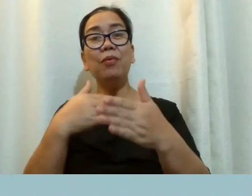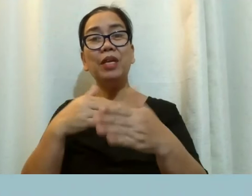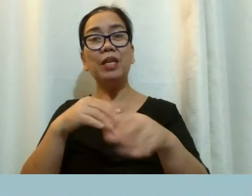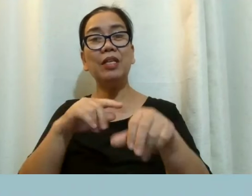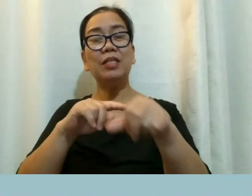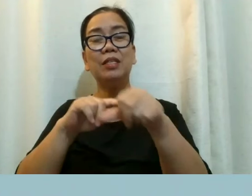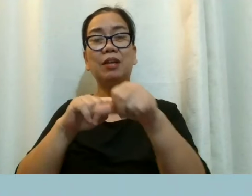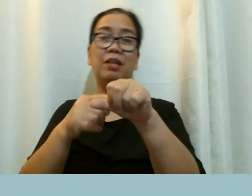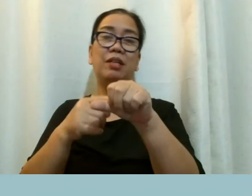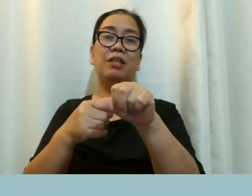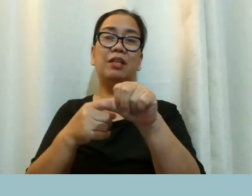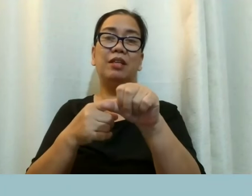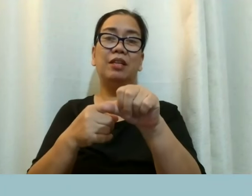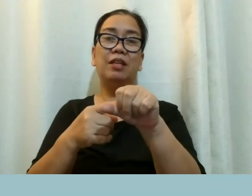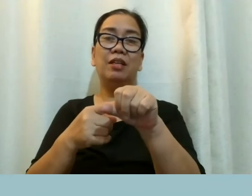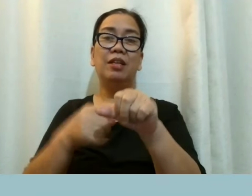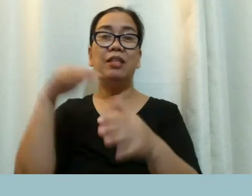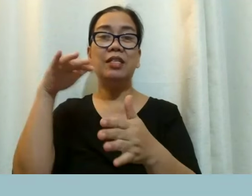Before we start